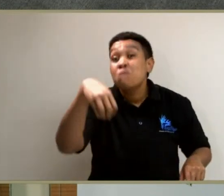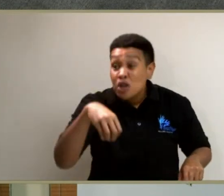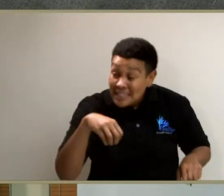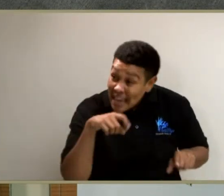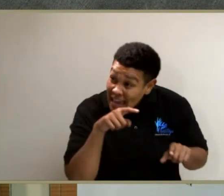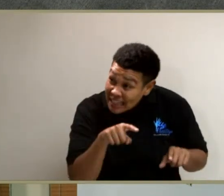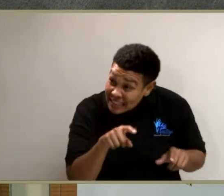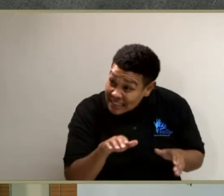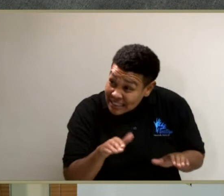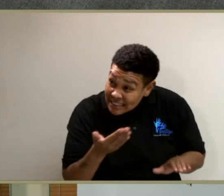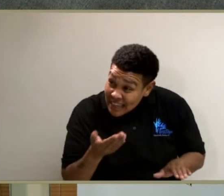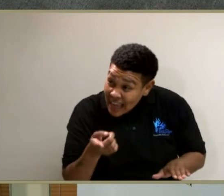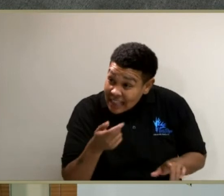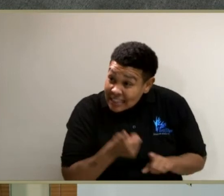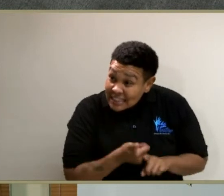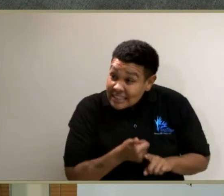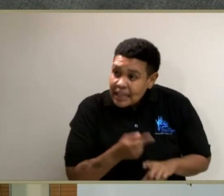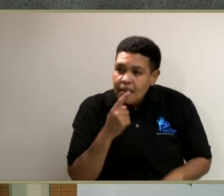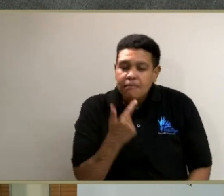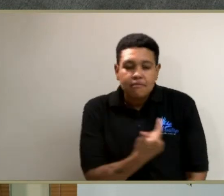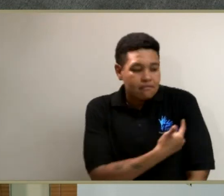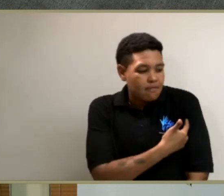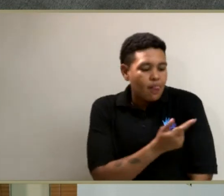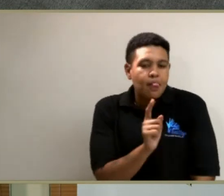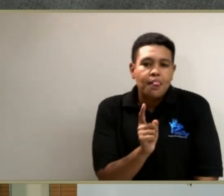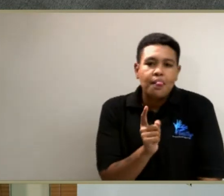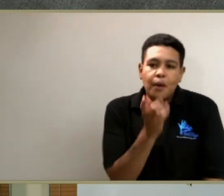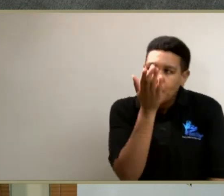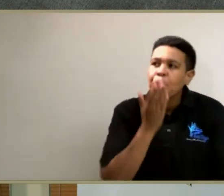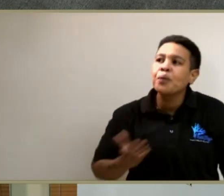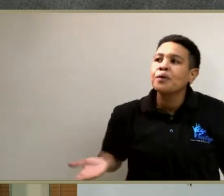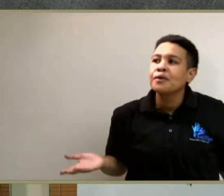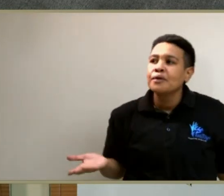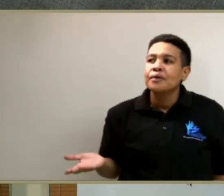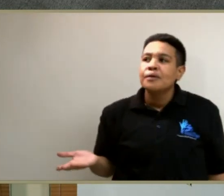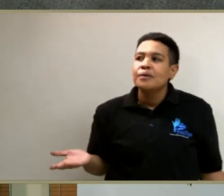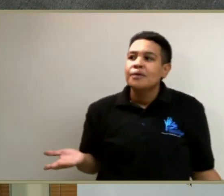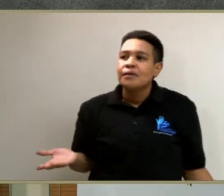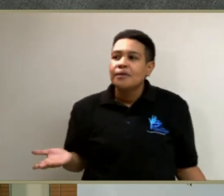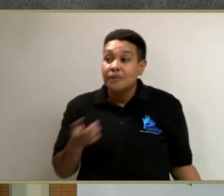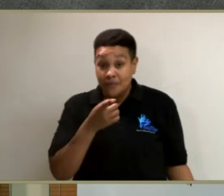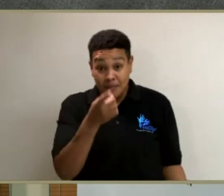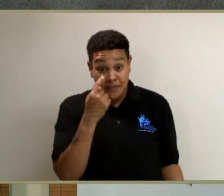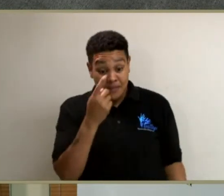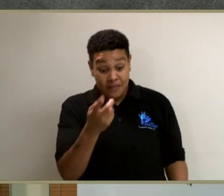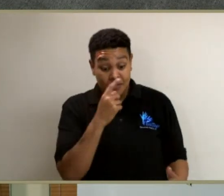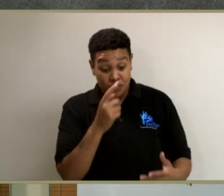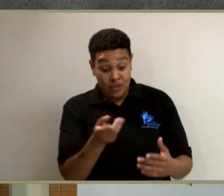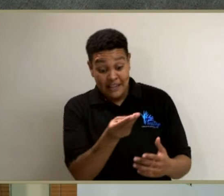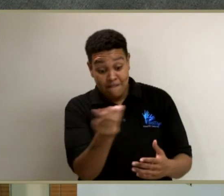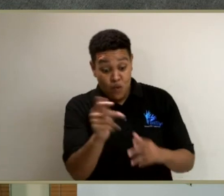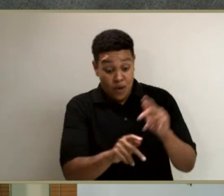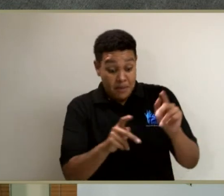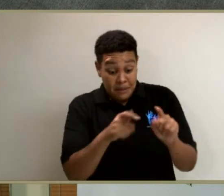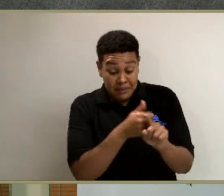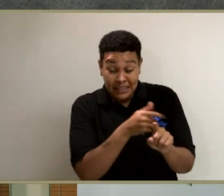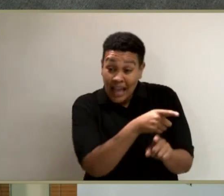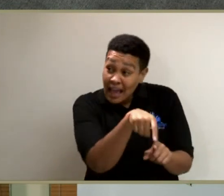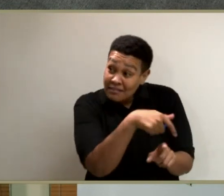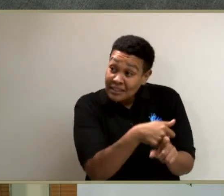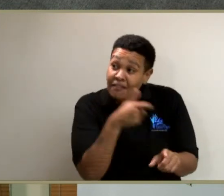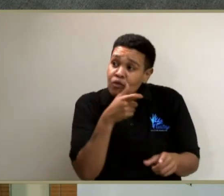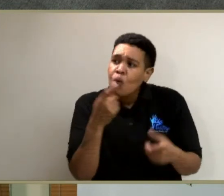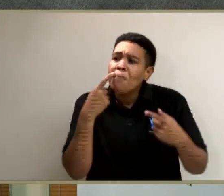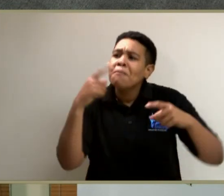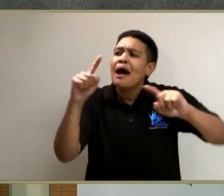98.5% of these persons are unvaccinated. And we do have very, very few persons that have